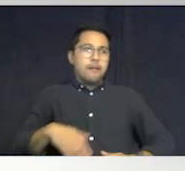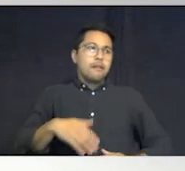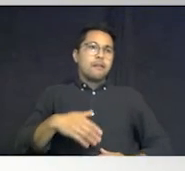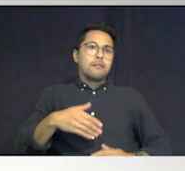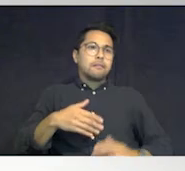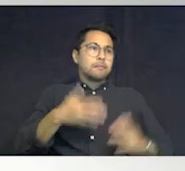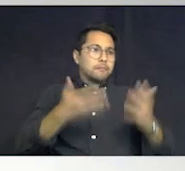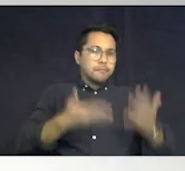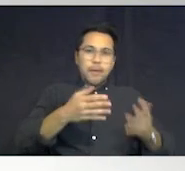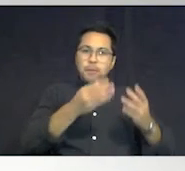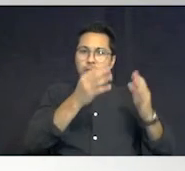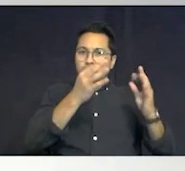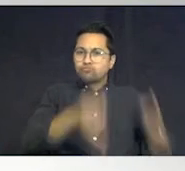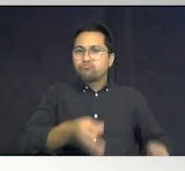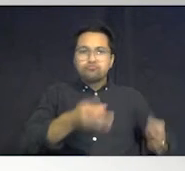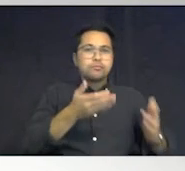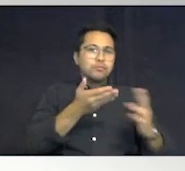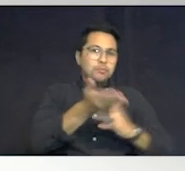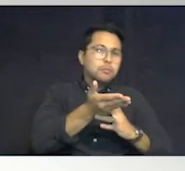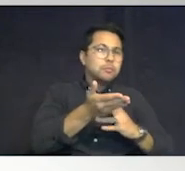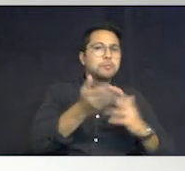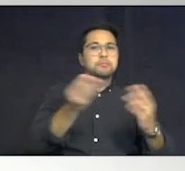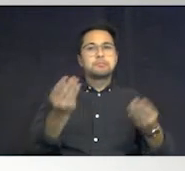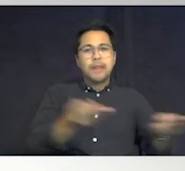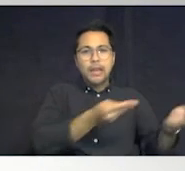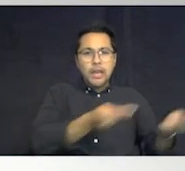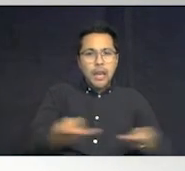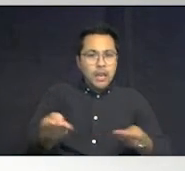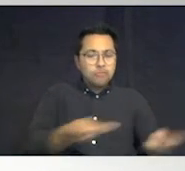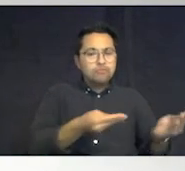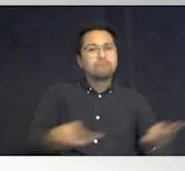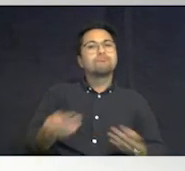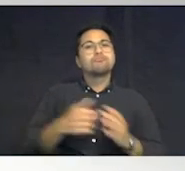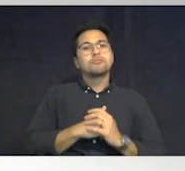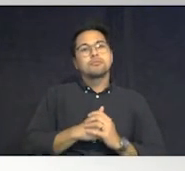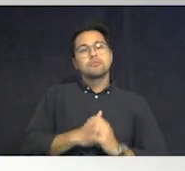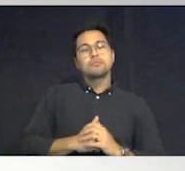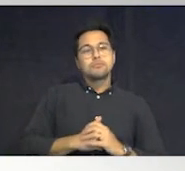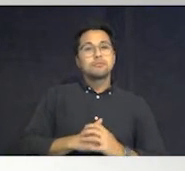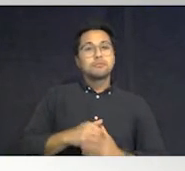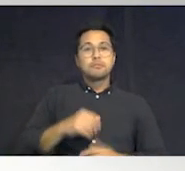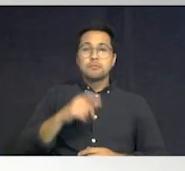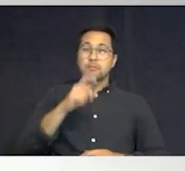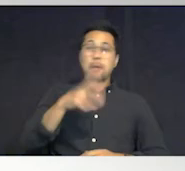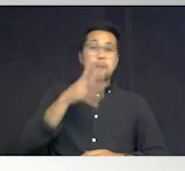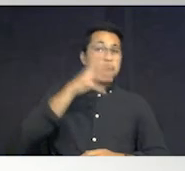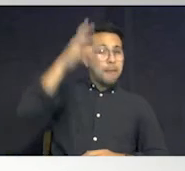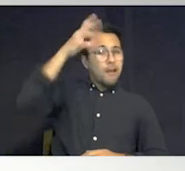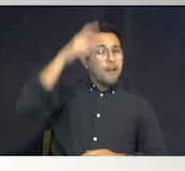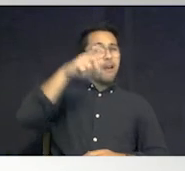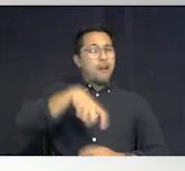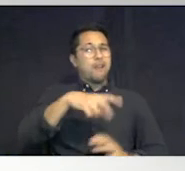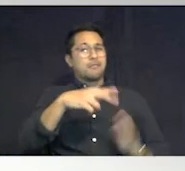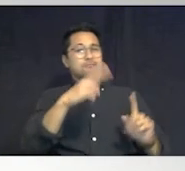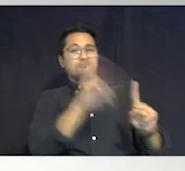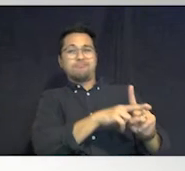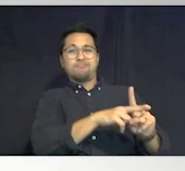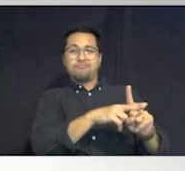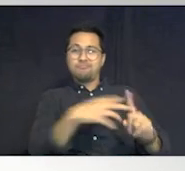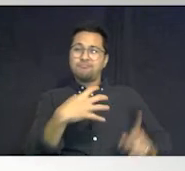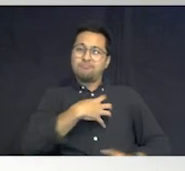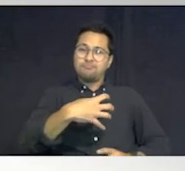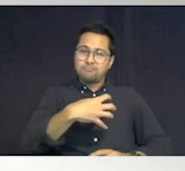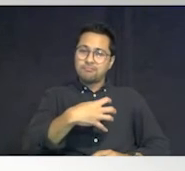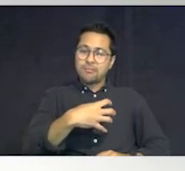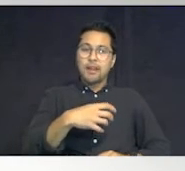mediation. The complaint itself may have been insufficient, and there is that component that a parent has to file a complaint that is